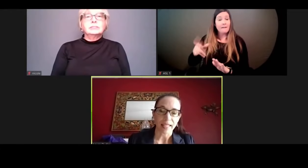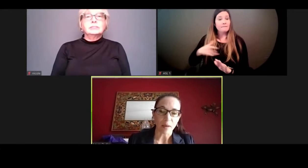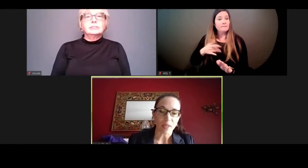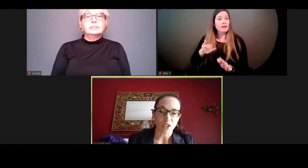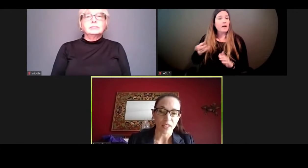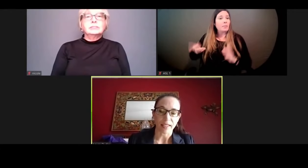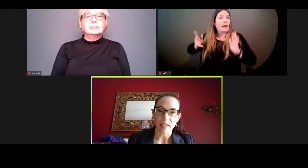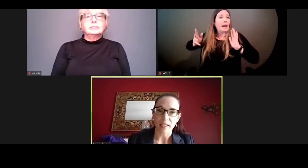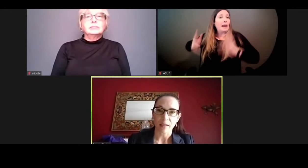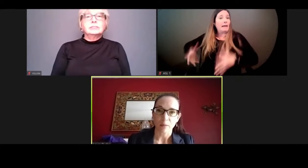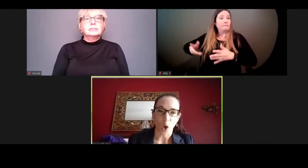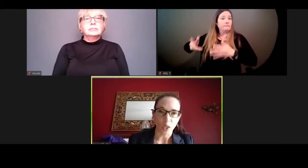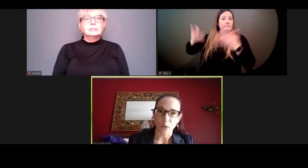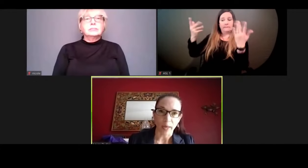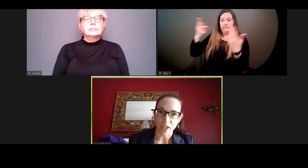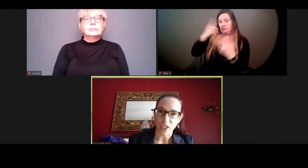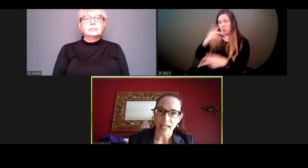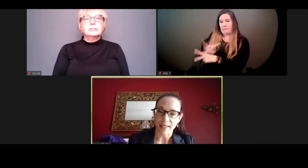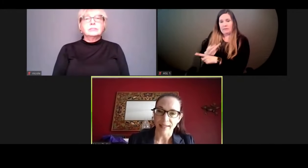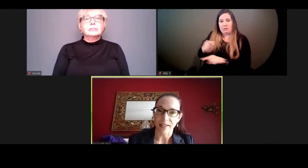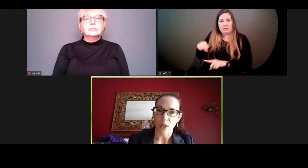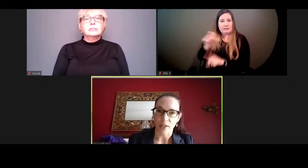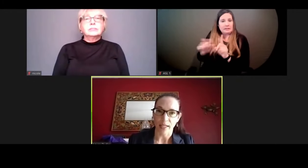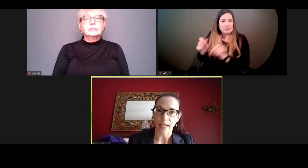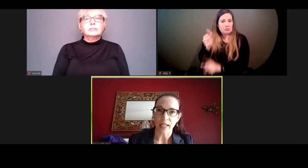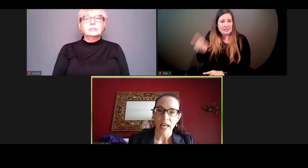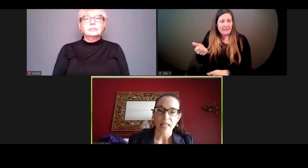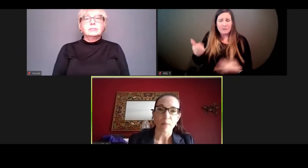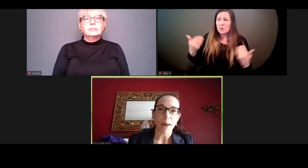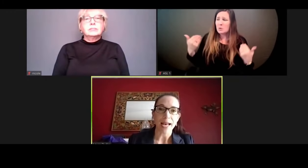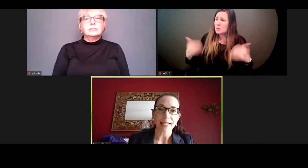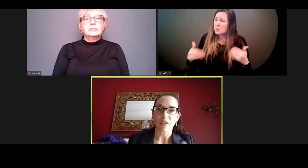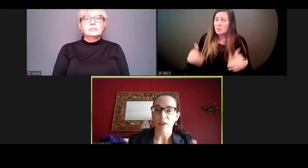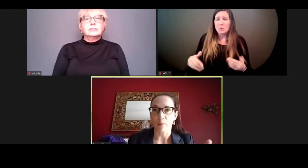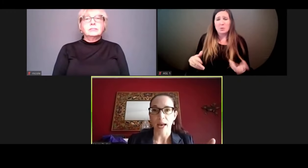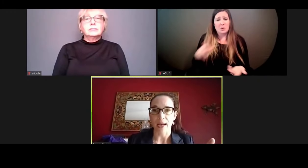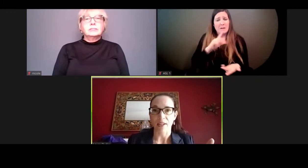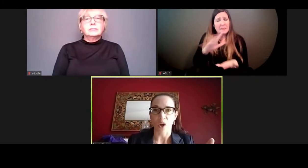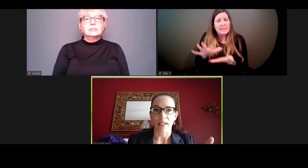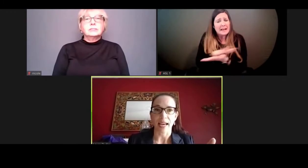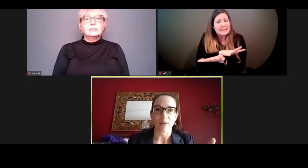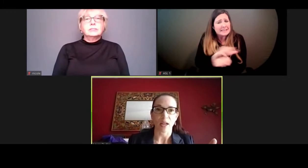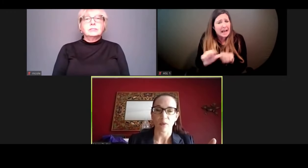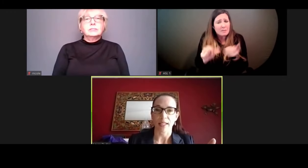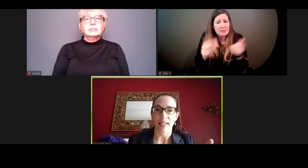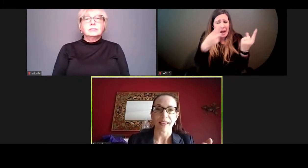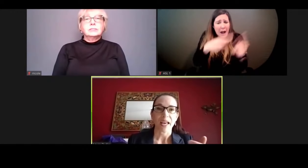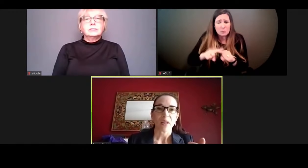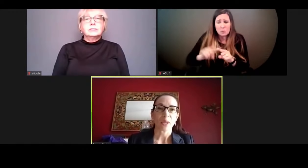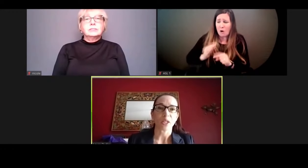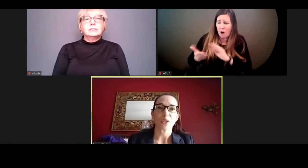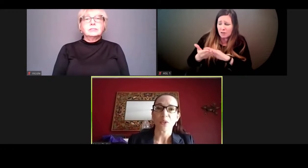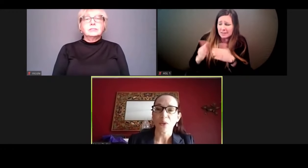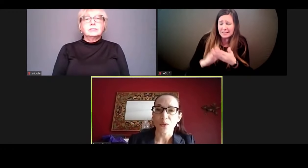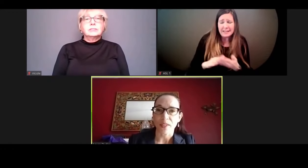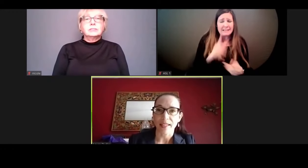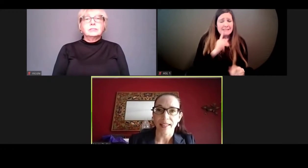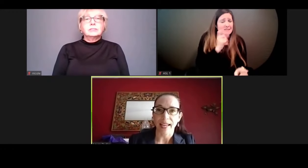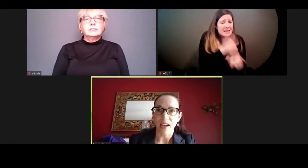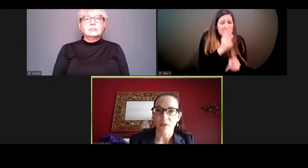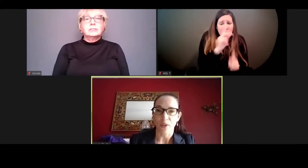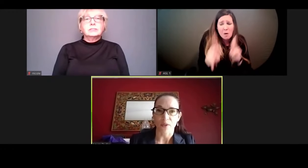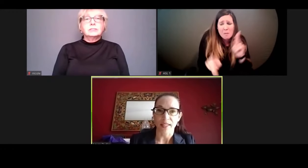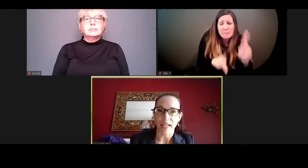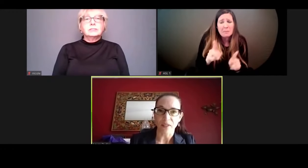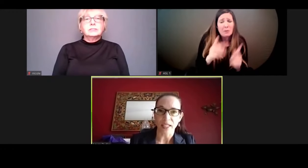The damage that this occupation has done to our city, the massive impacts on downtown residents, the concerns that